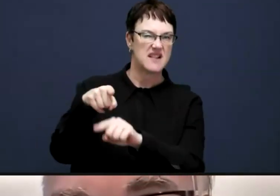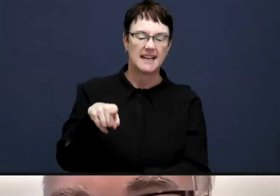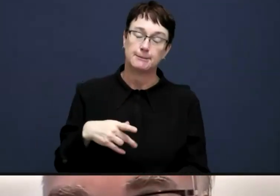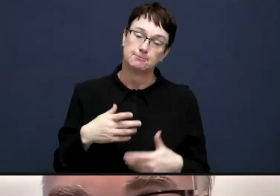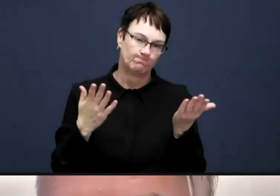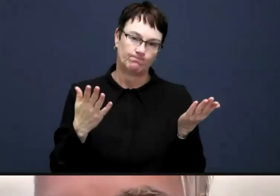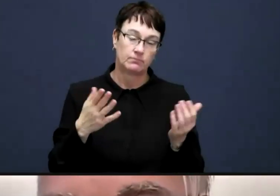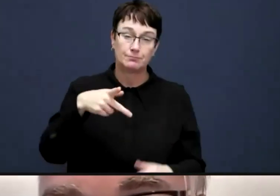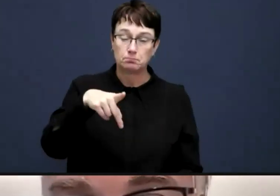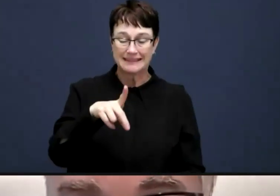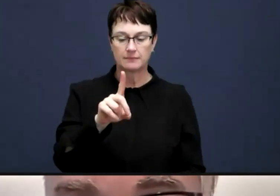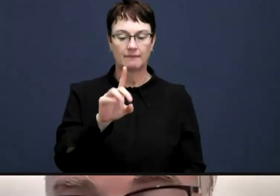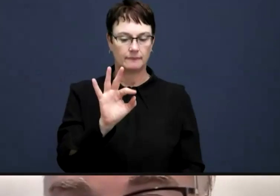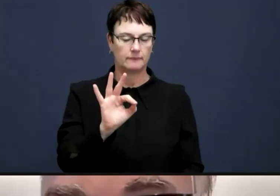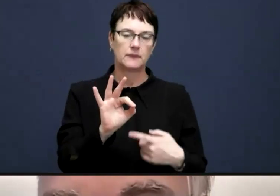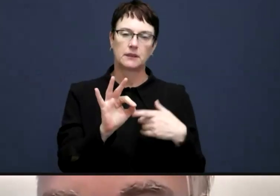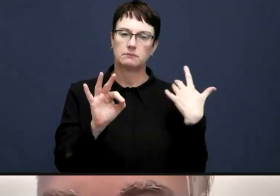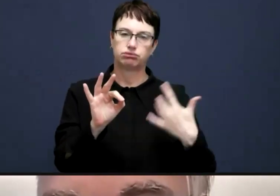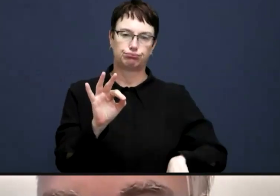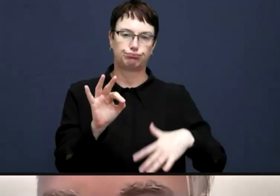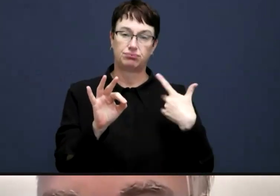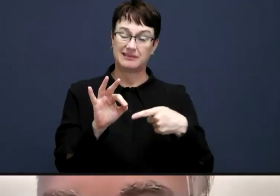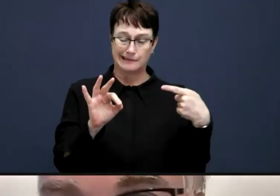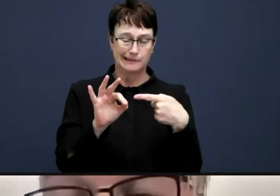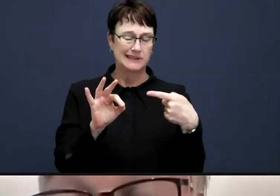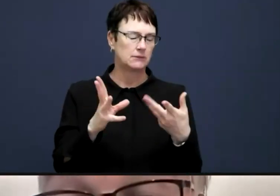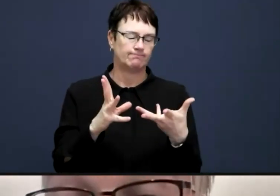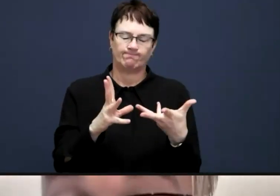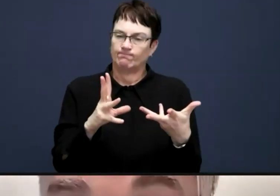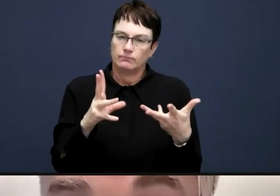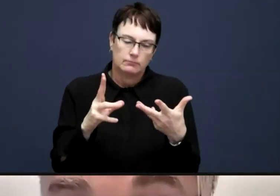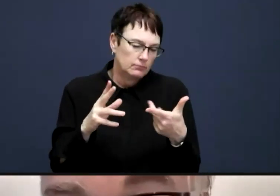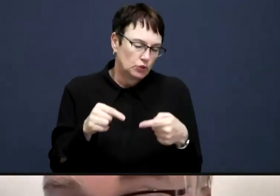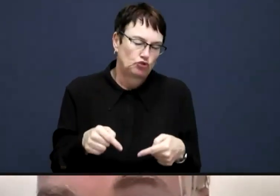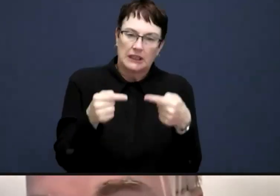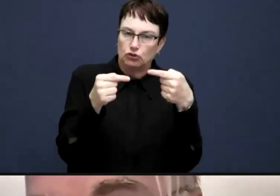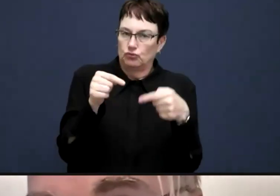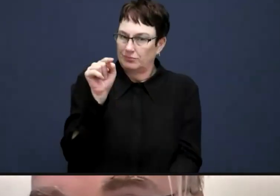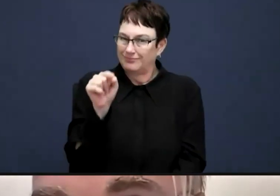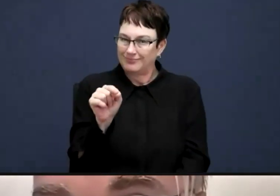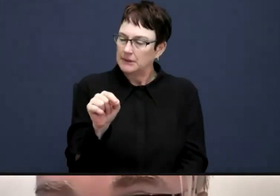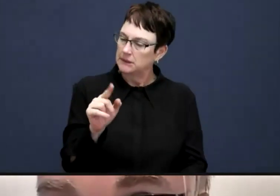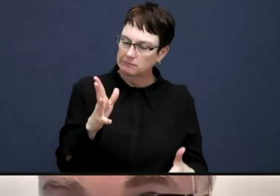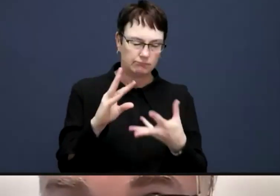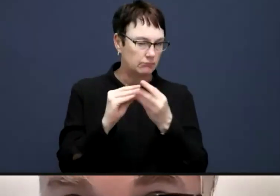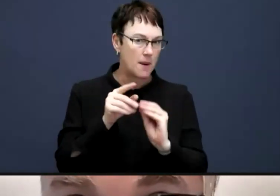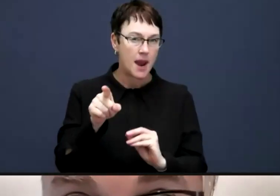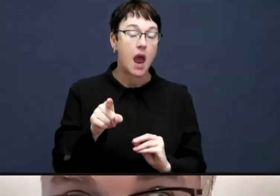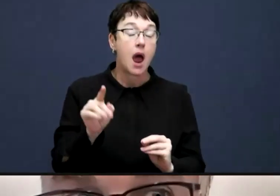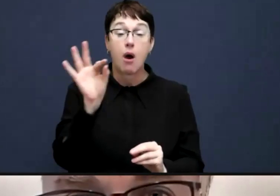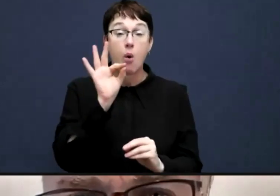challenging product. It's too difficult to parse correctly because they're image-based. So I think we just